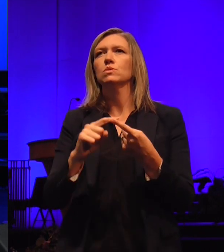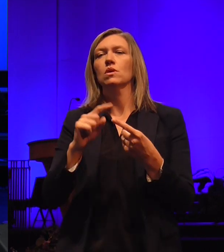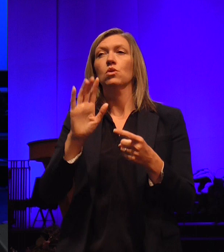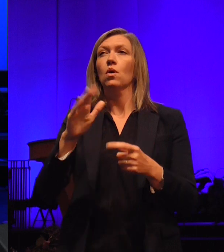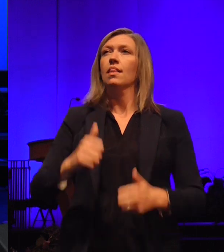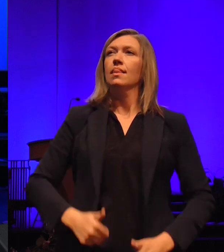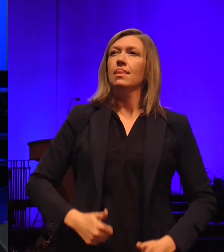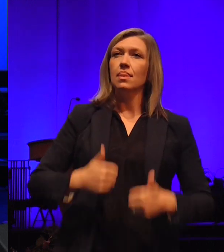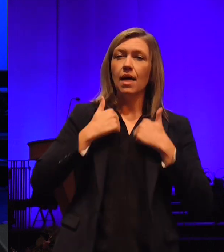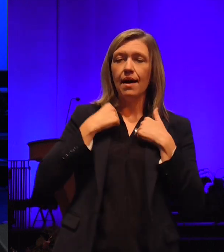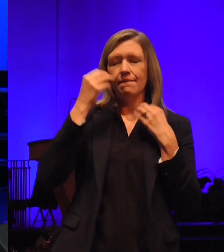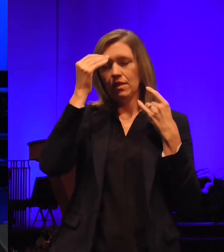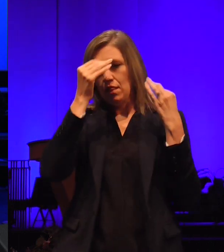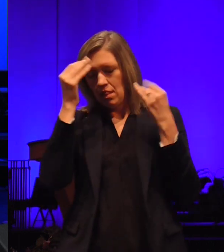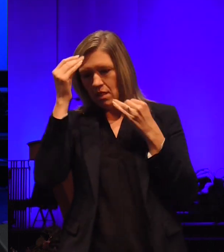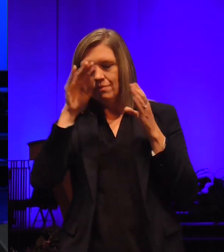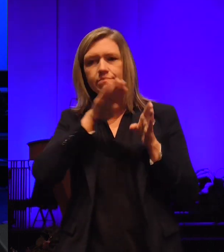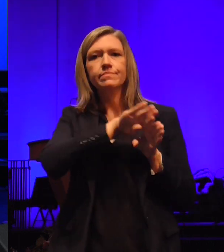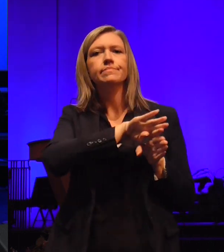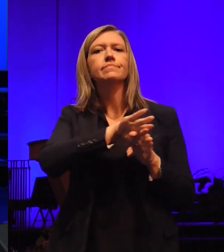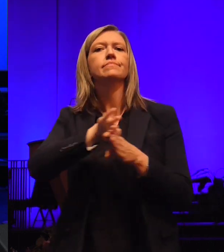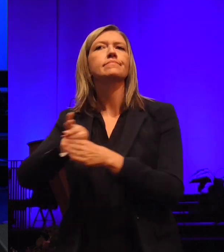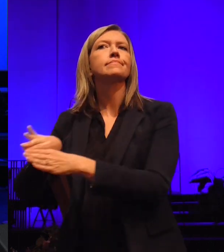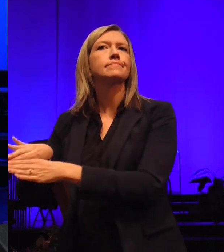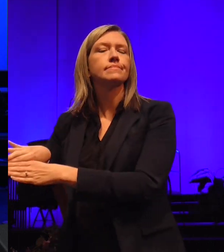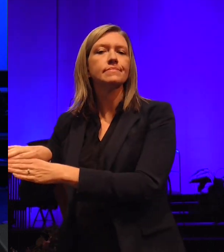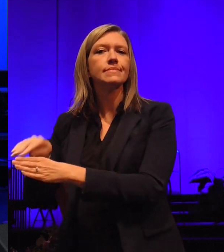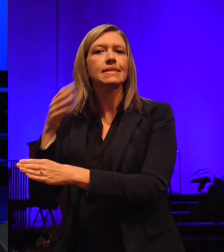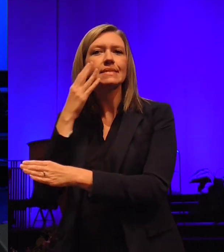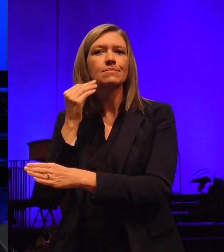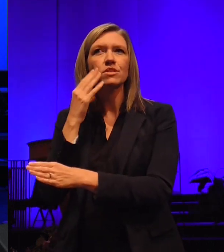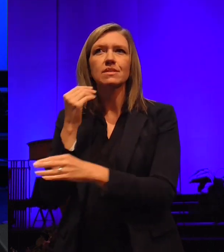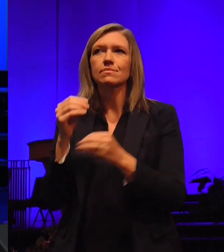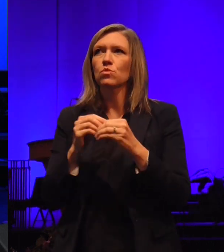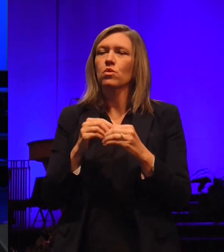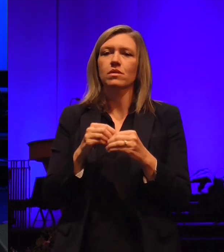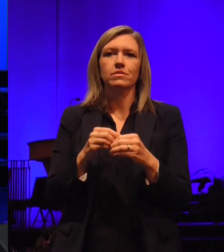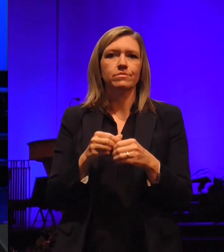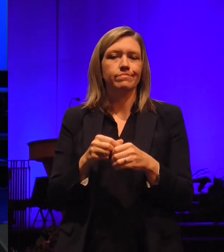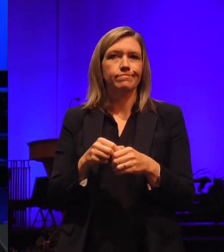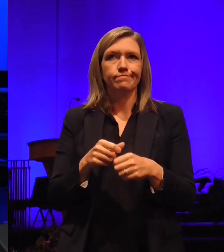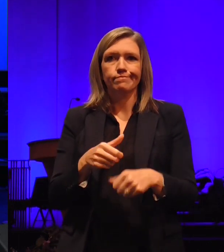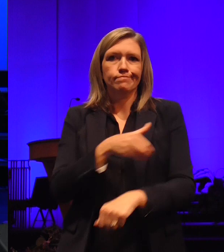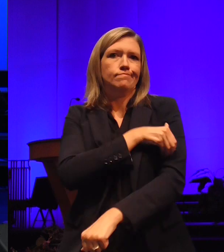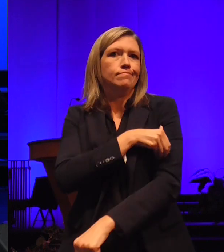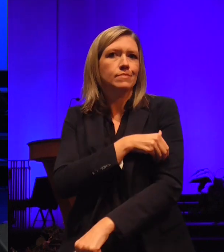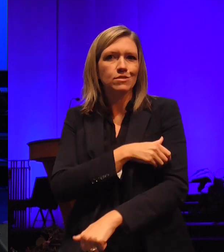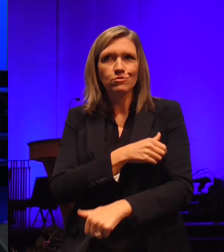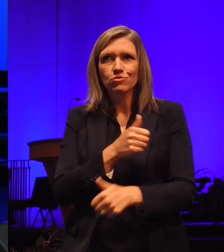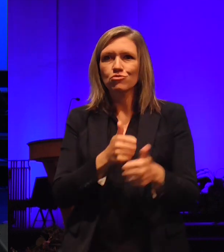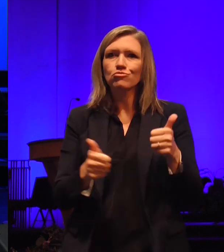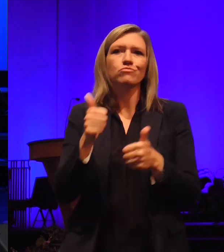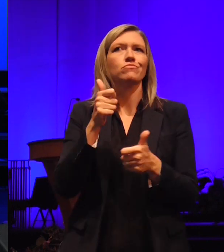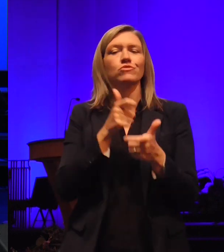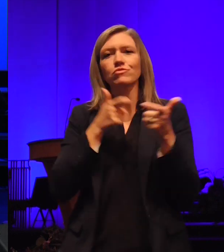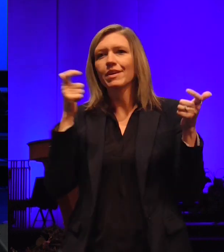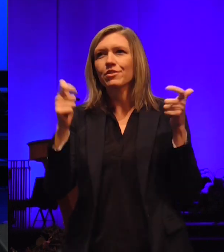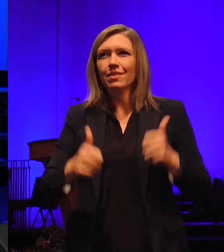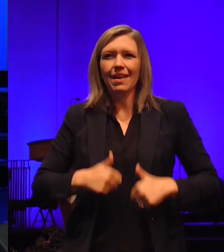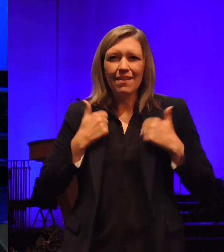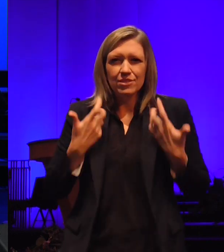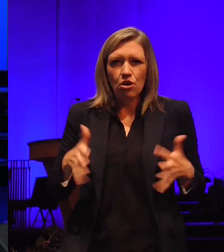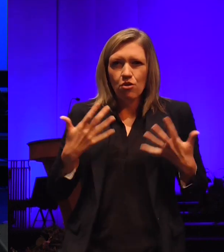thinking aside to experience the greater life that's living you. The greater